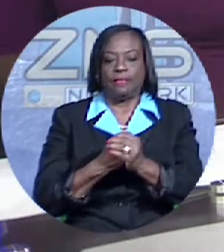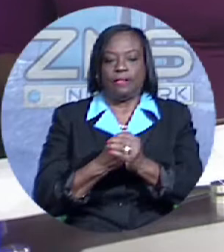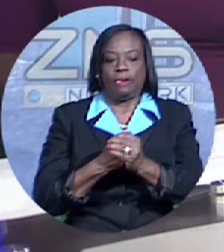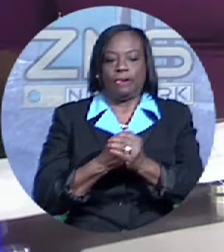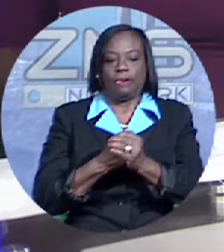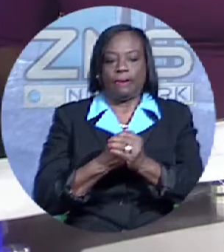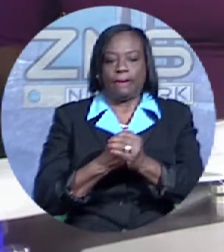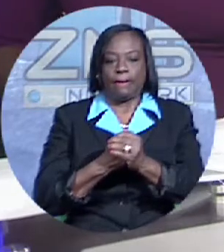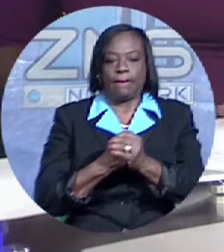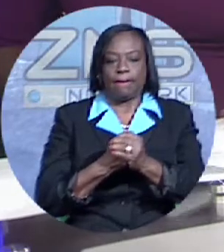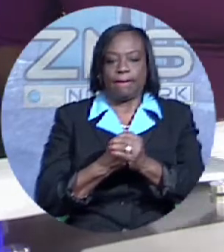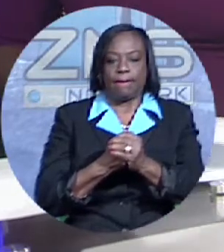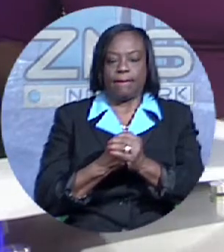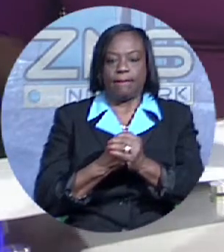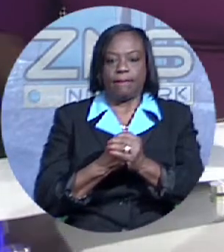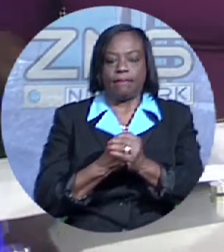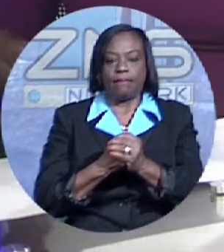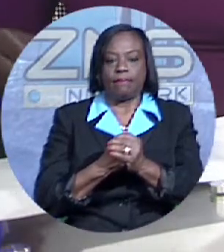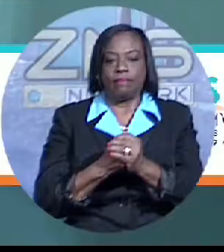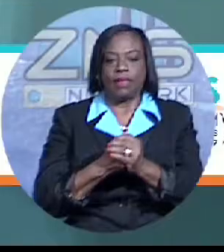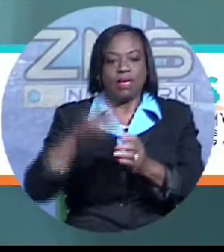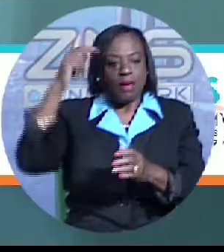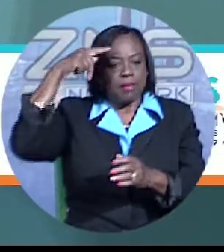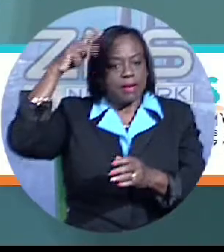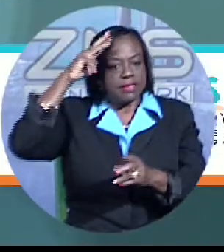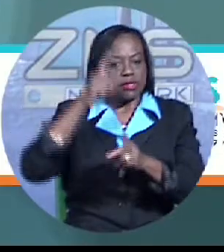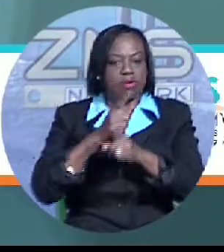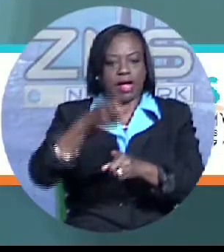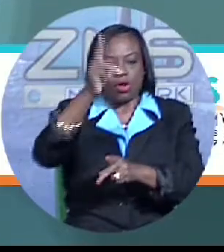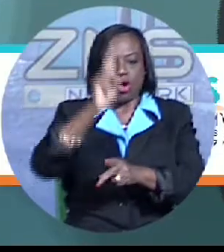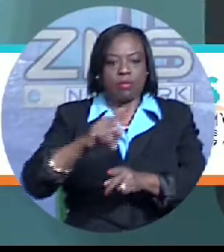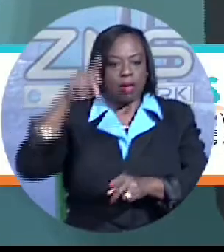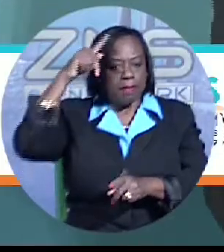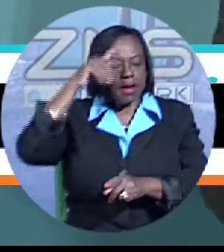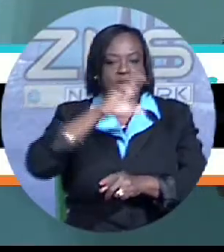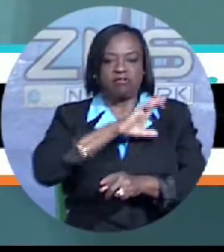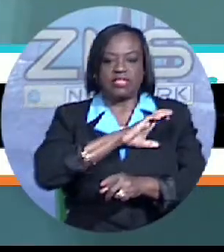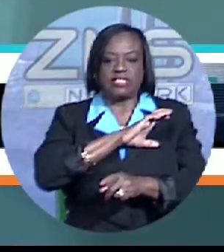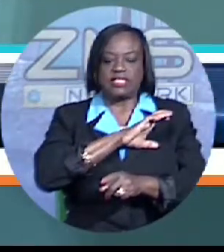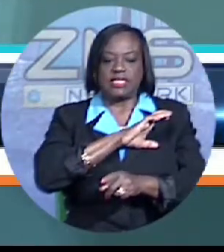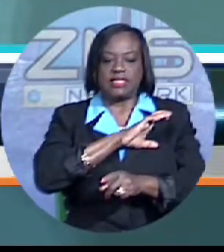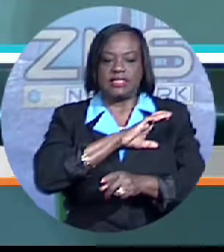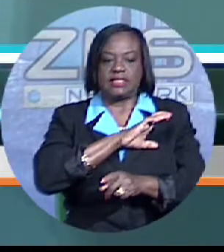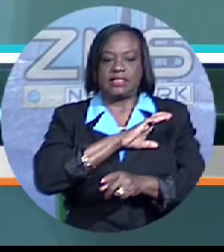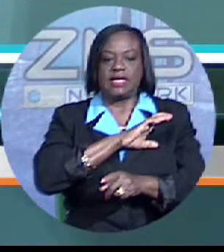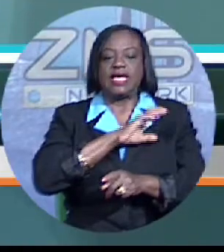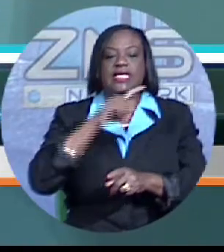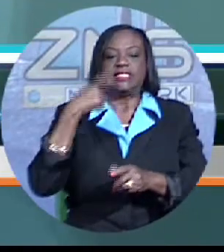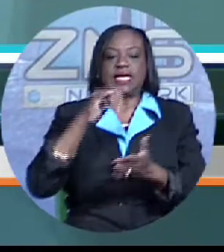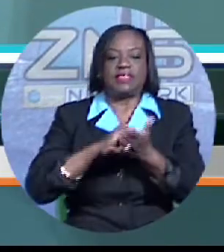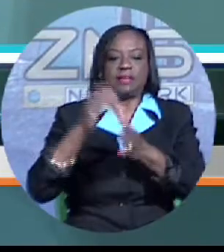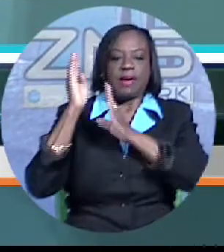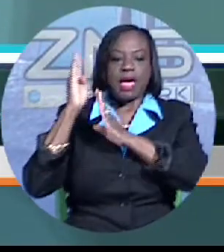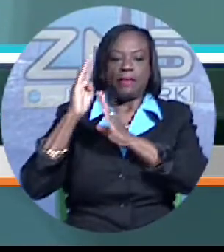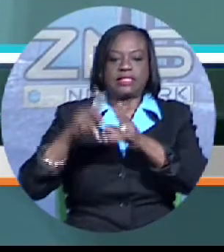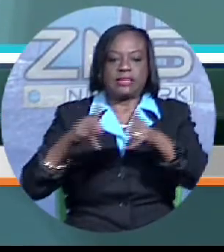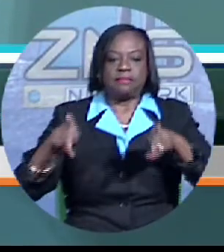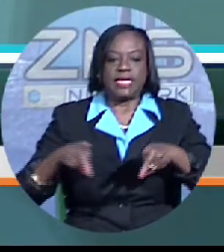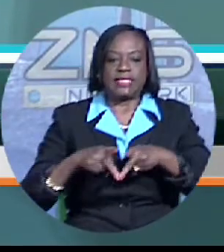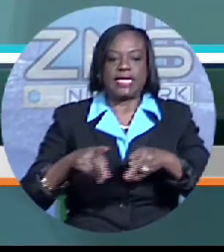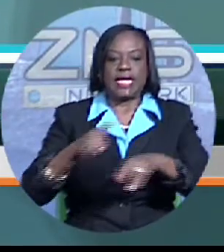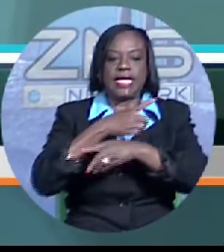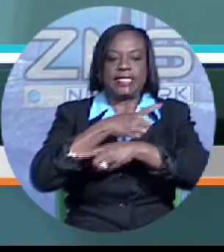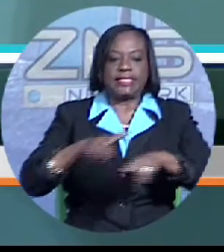us off tonight from the conference. Prime Minister the Right Honorable Perry Christie steadfast in his position that the Bahamas is placed at a